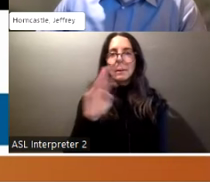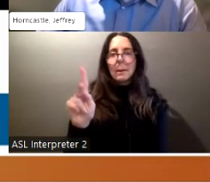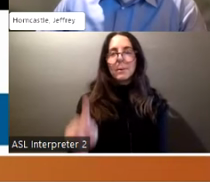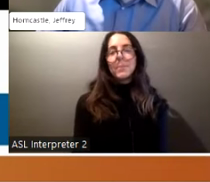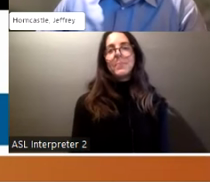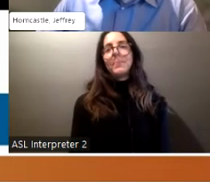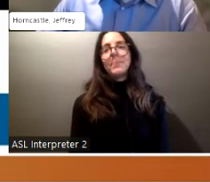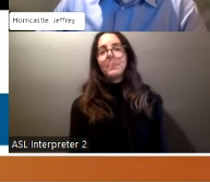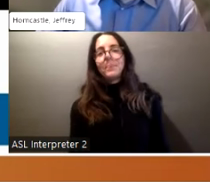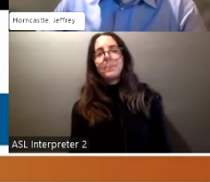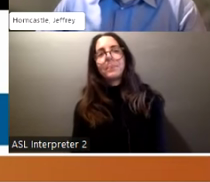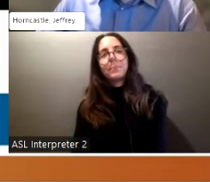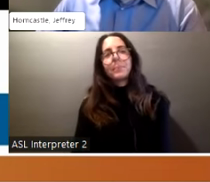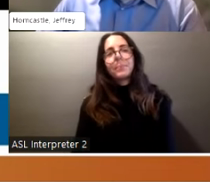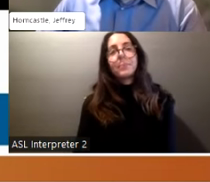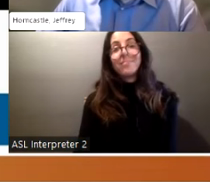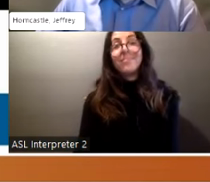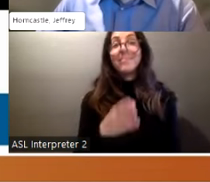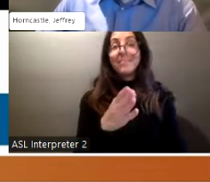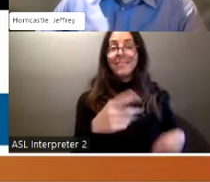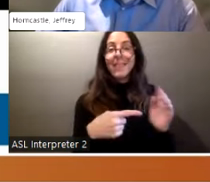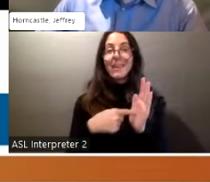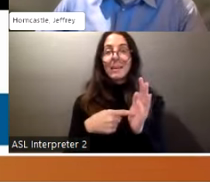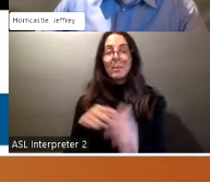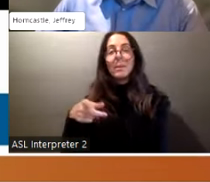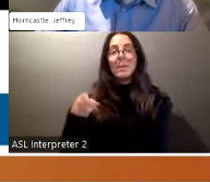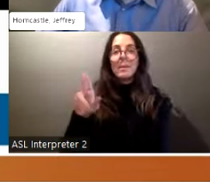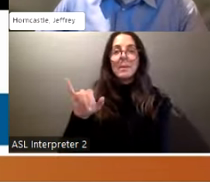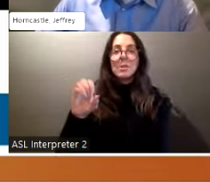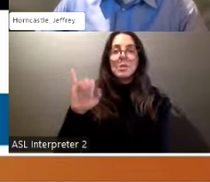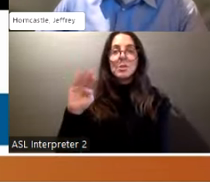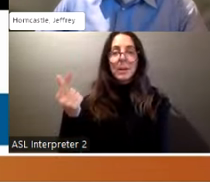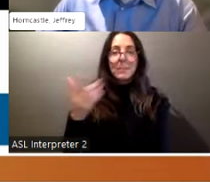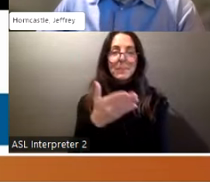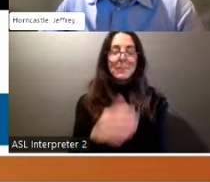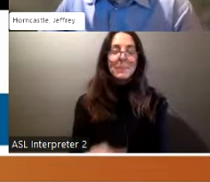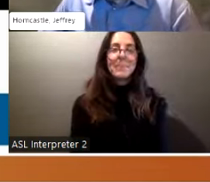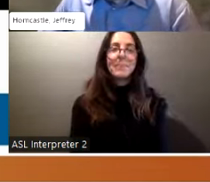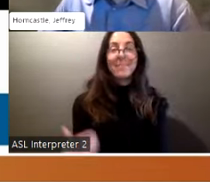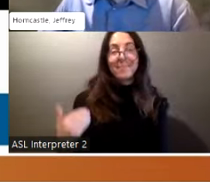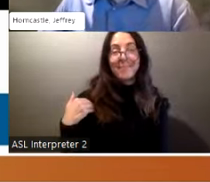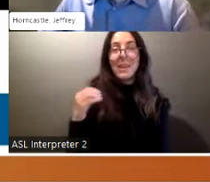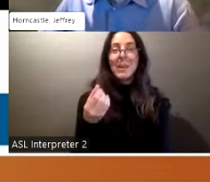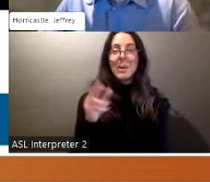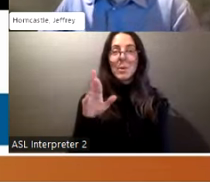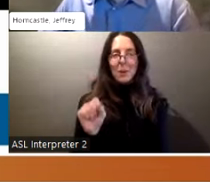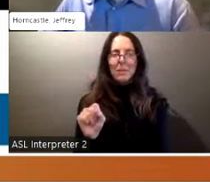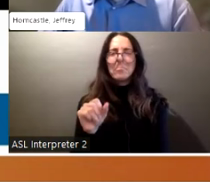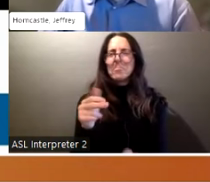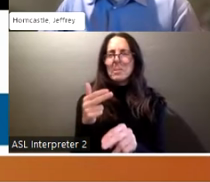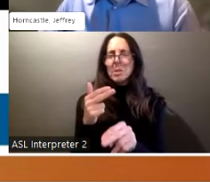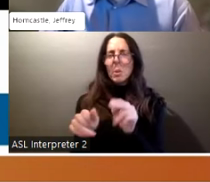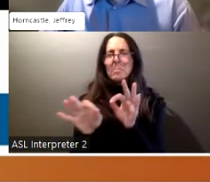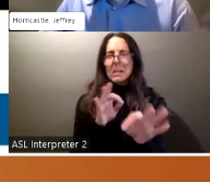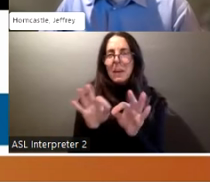So here's an example of phishing. Of course, Chris touched on AI a little bit, where,